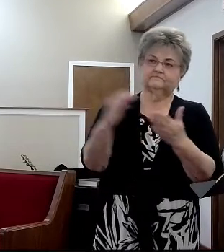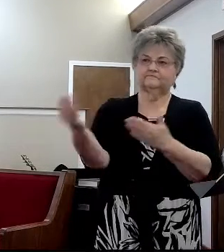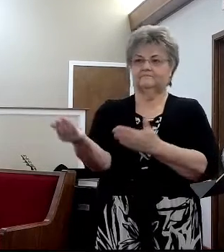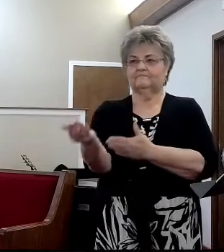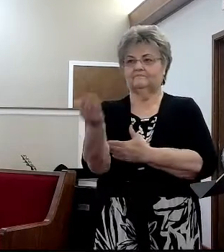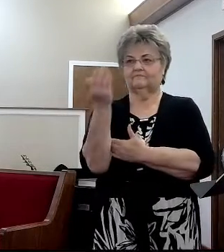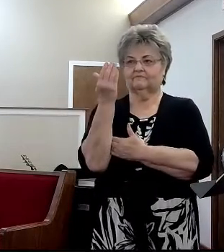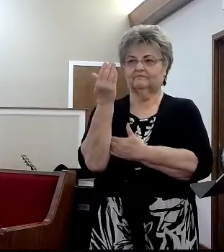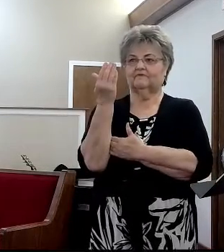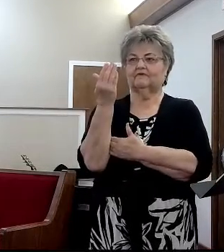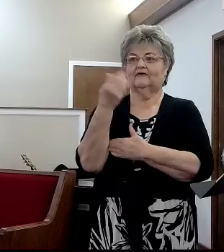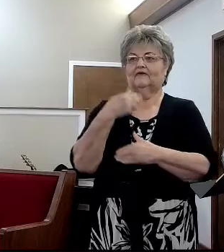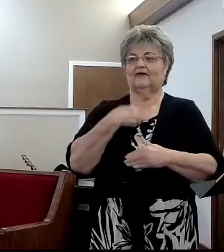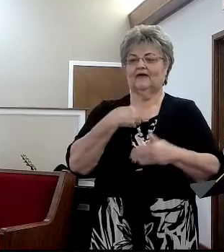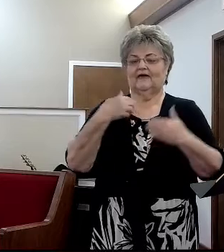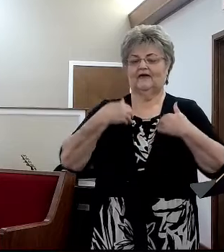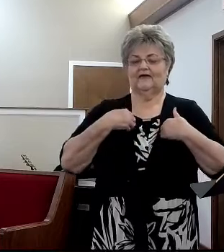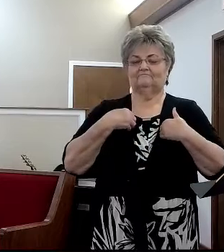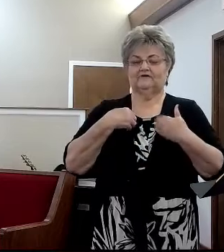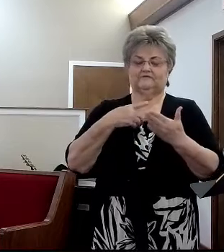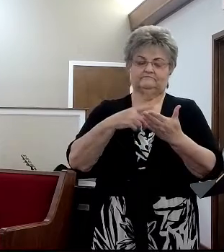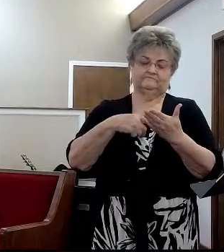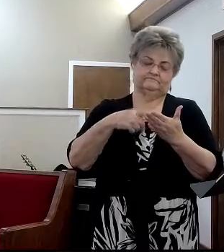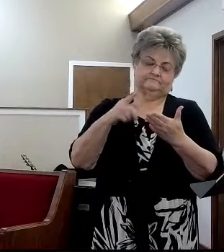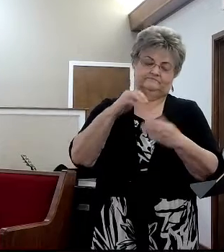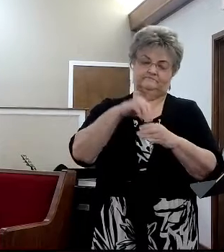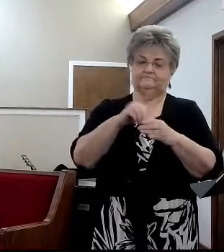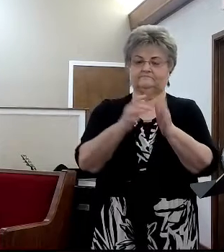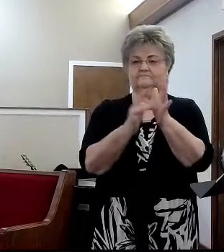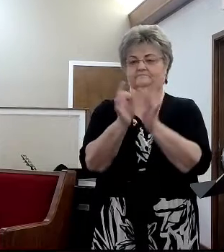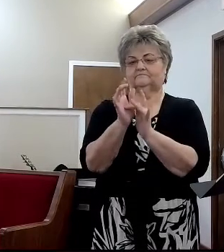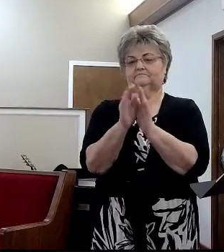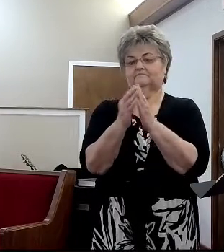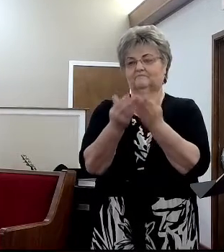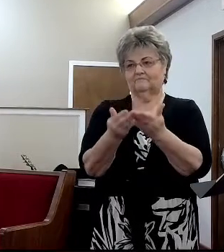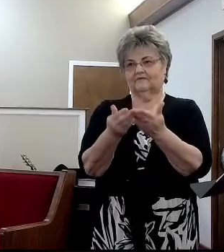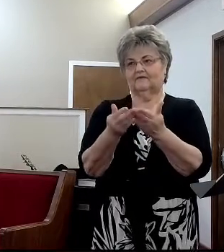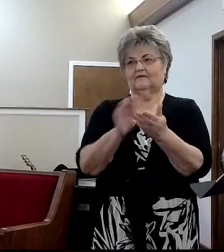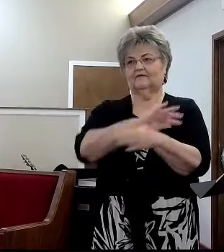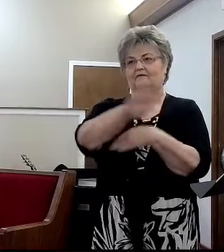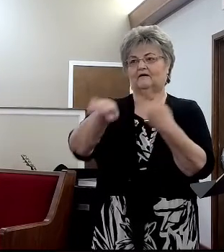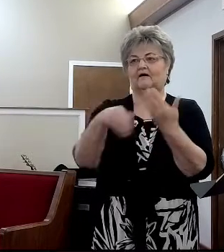ahead and mark it in my Bible so that I can turn with you and we can all flip the pages together.